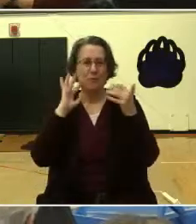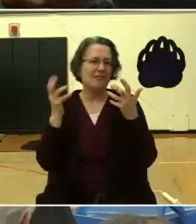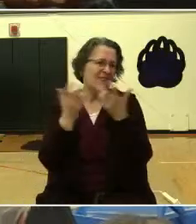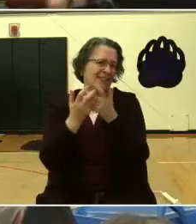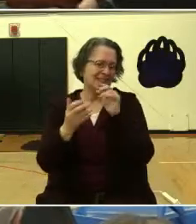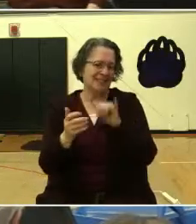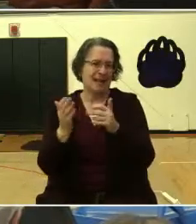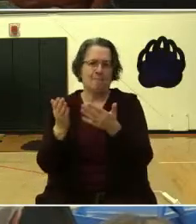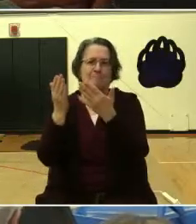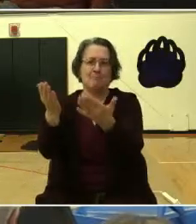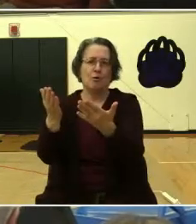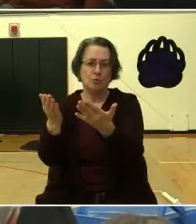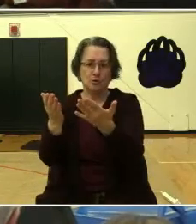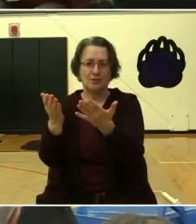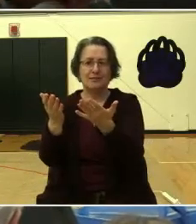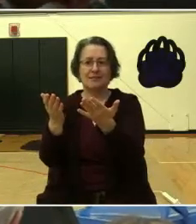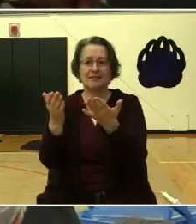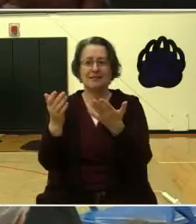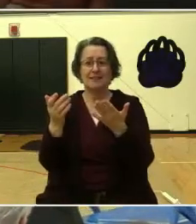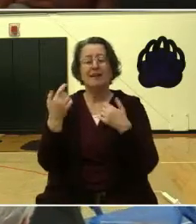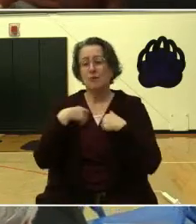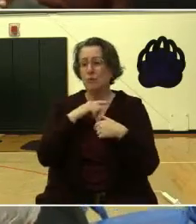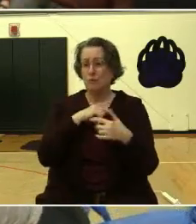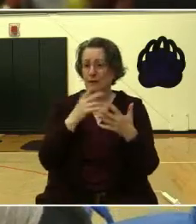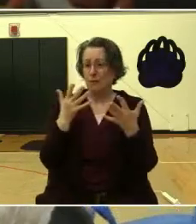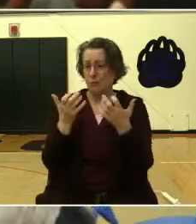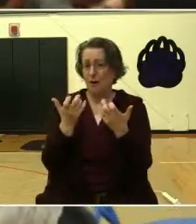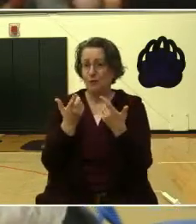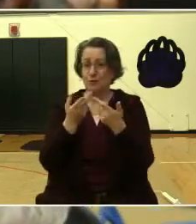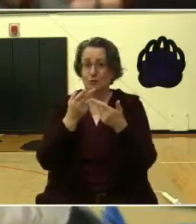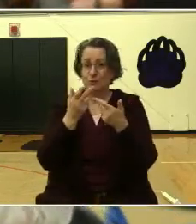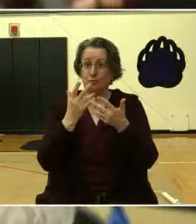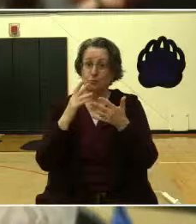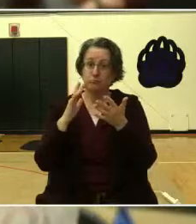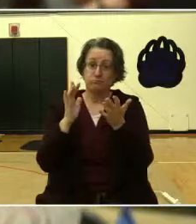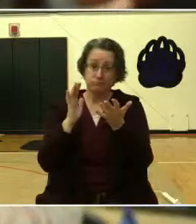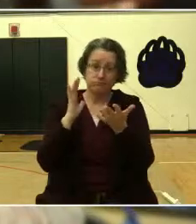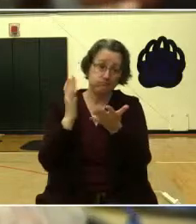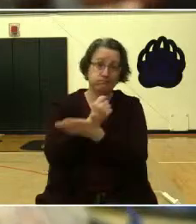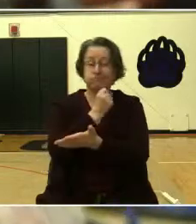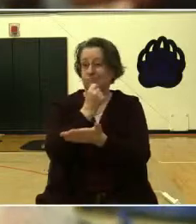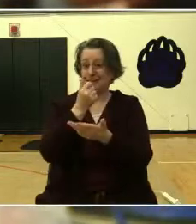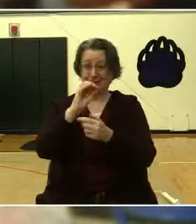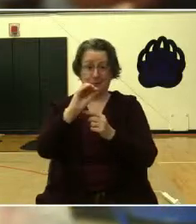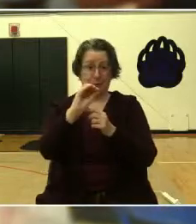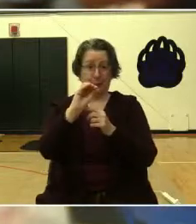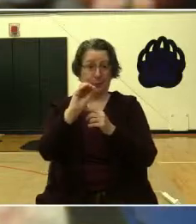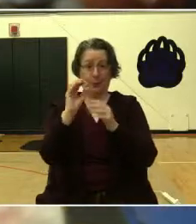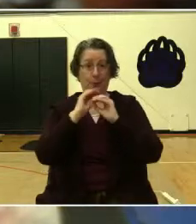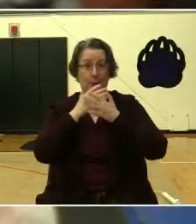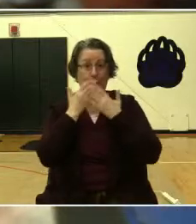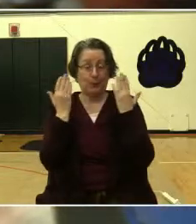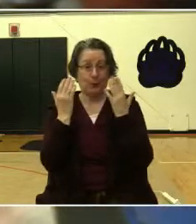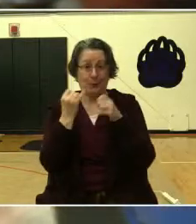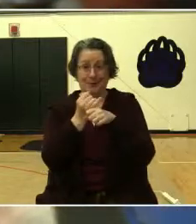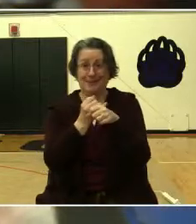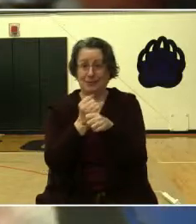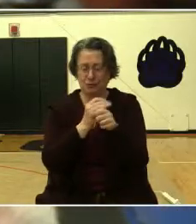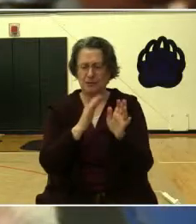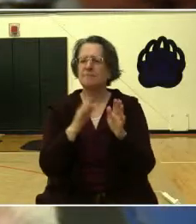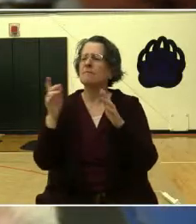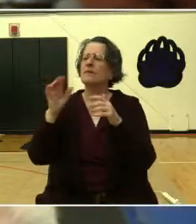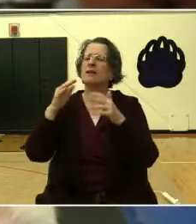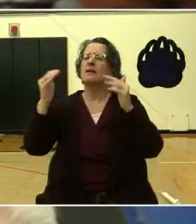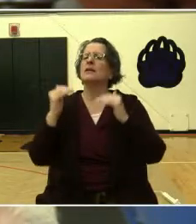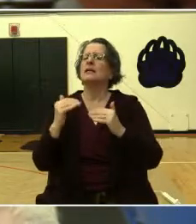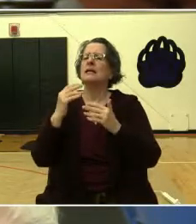of course we would we want to utilize the 0% interest um and I think your other question was to the time